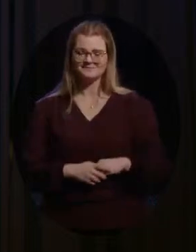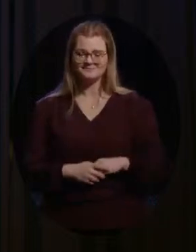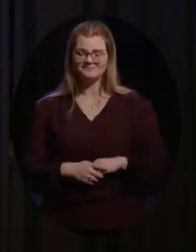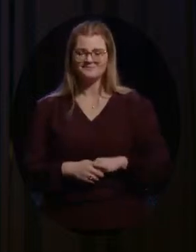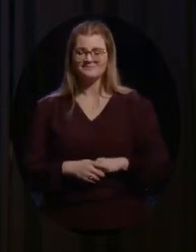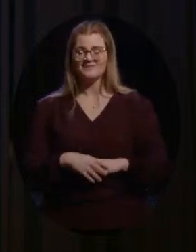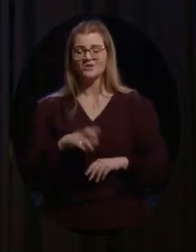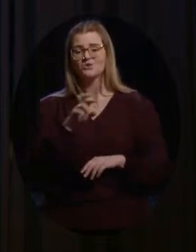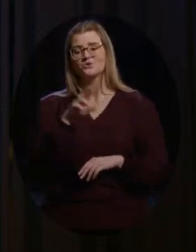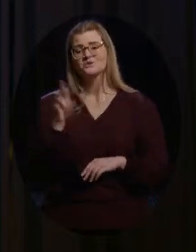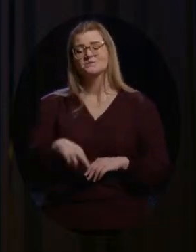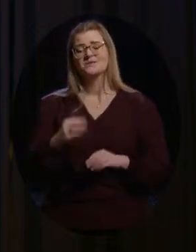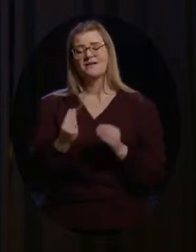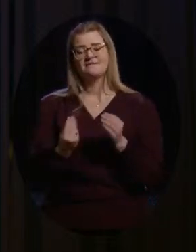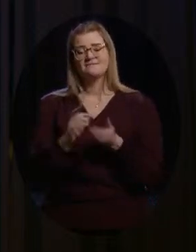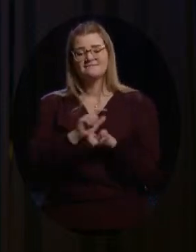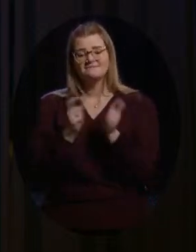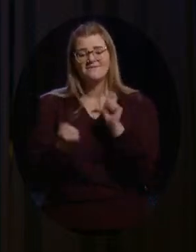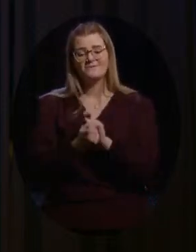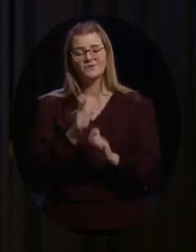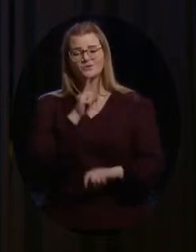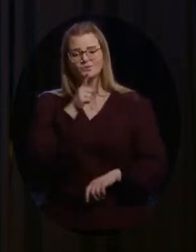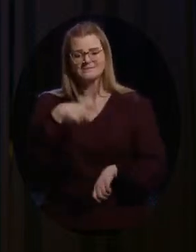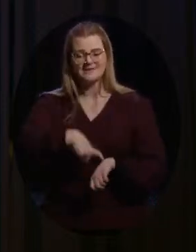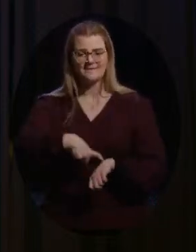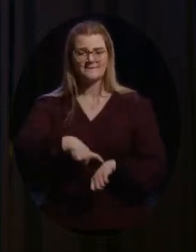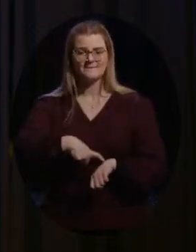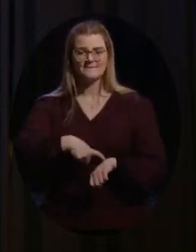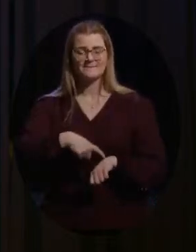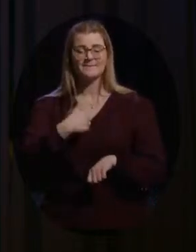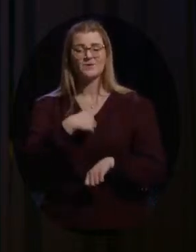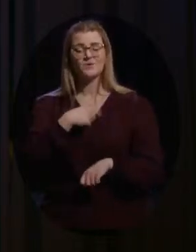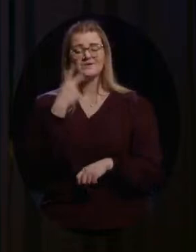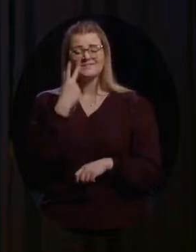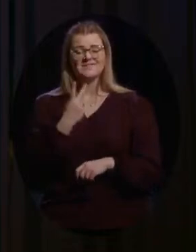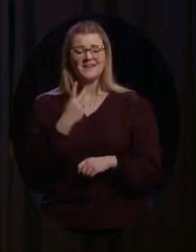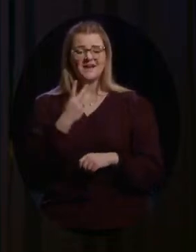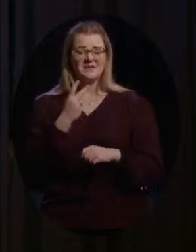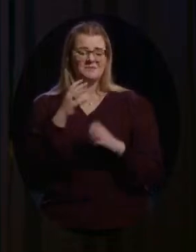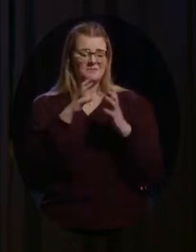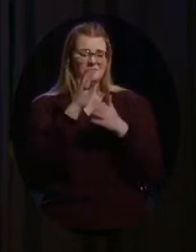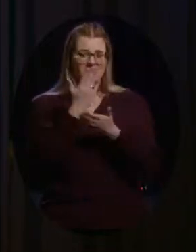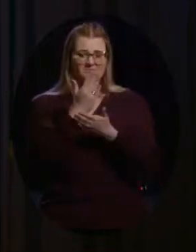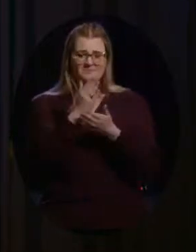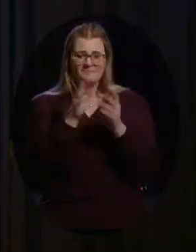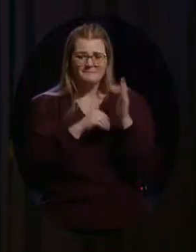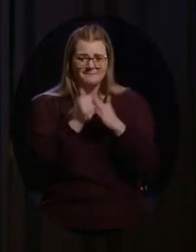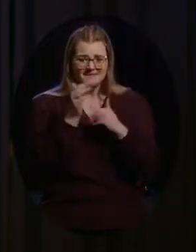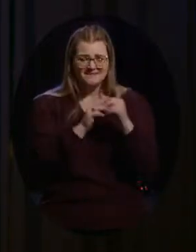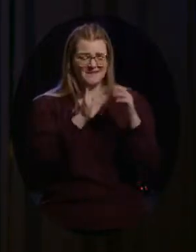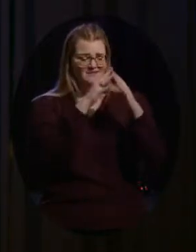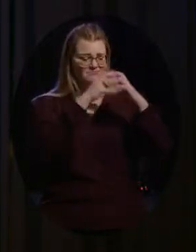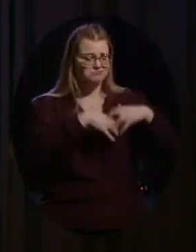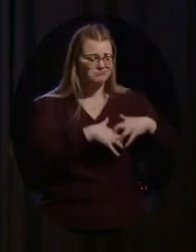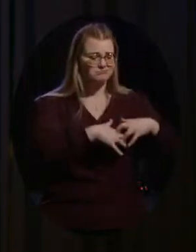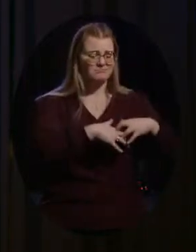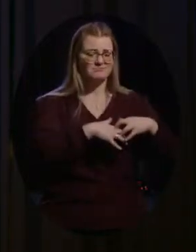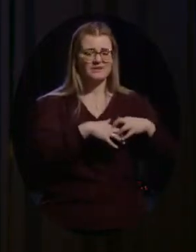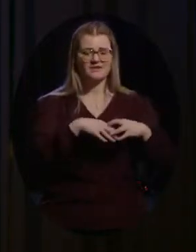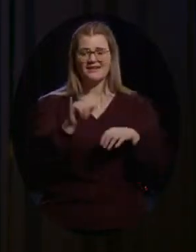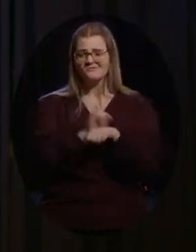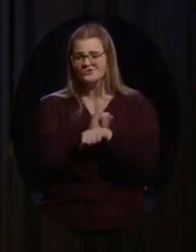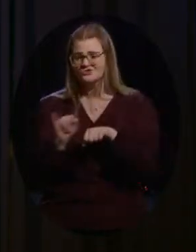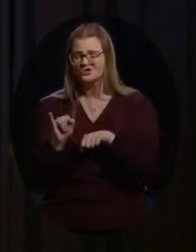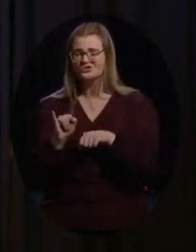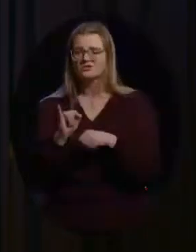Yeah. Richmond is evolving in real time. We're seeing dilapidated buildings and rundown infrastructure, making way for